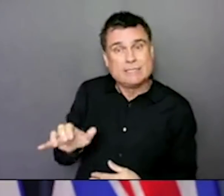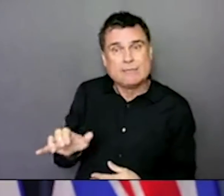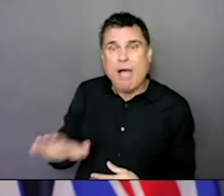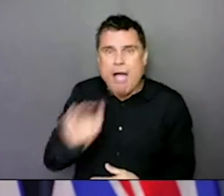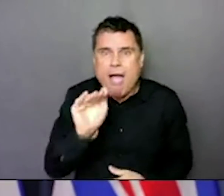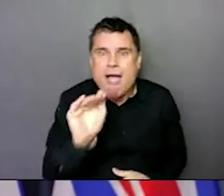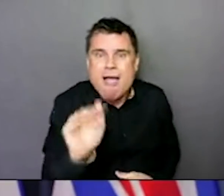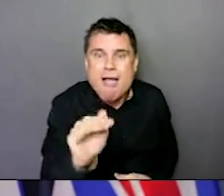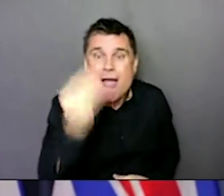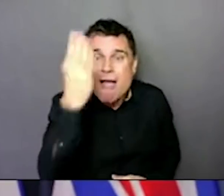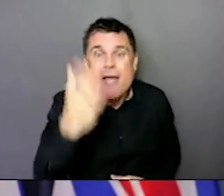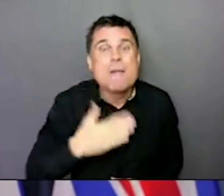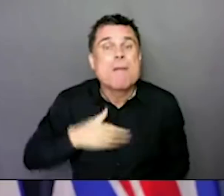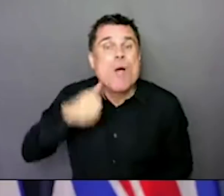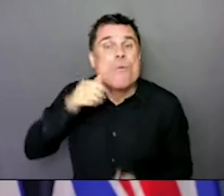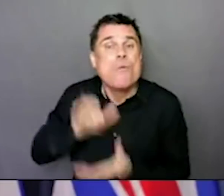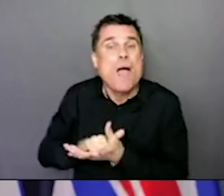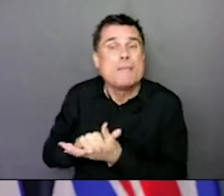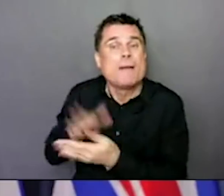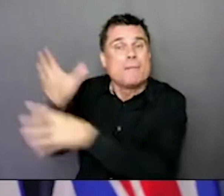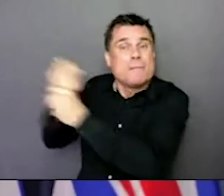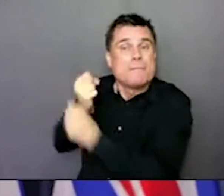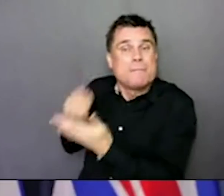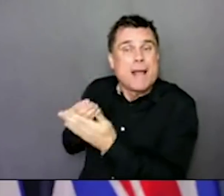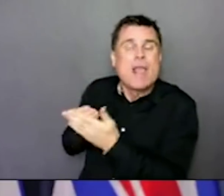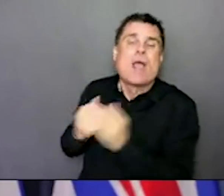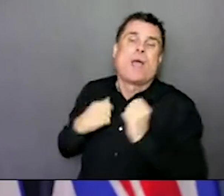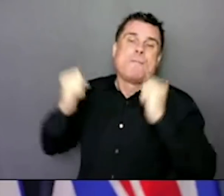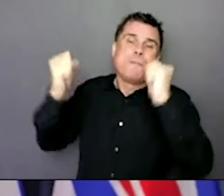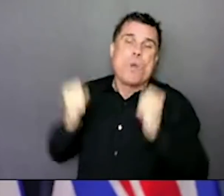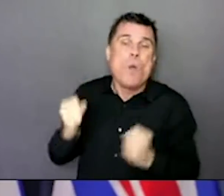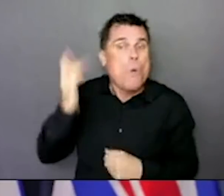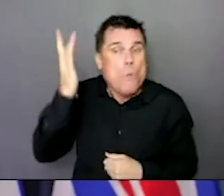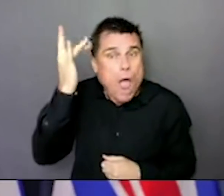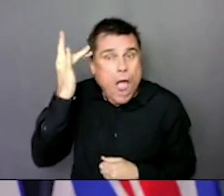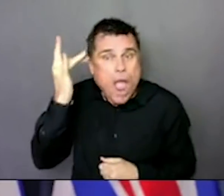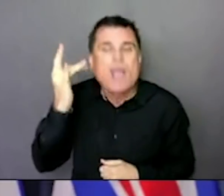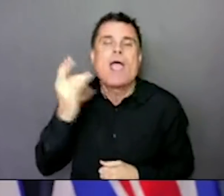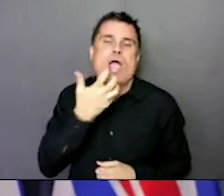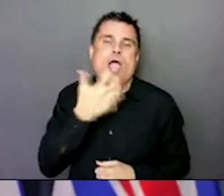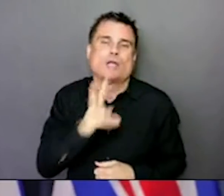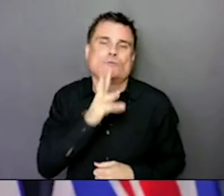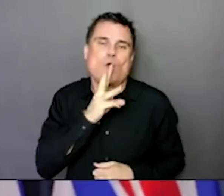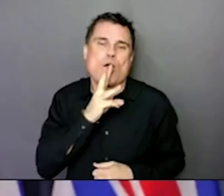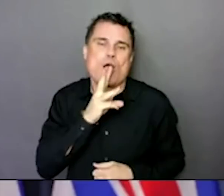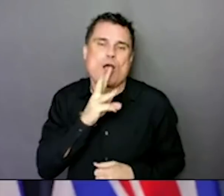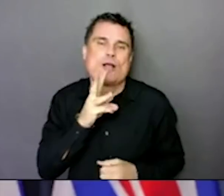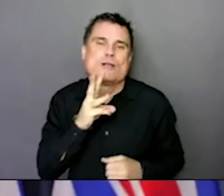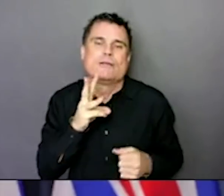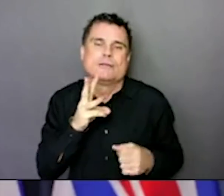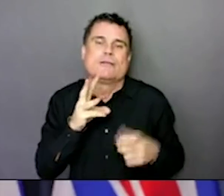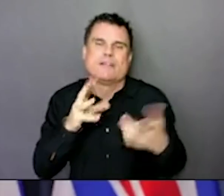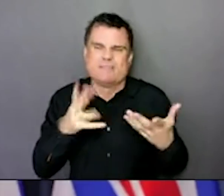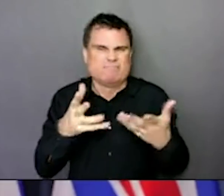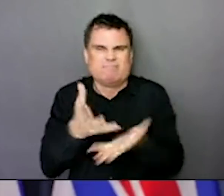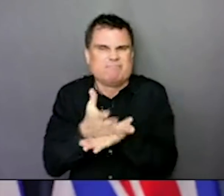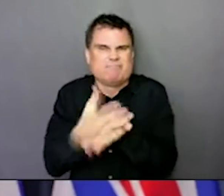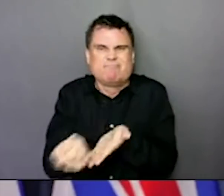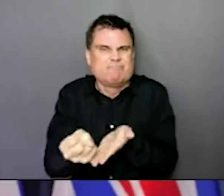because their hot water heater gave up the day before. So that $1,000 went towards hiring a plumber, went